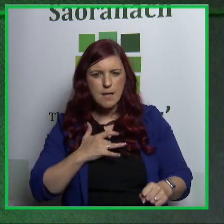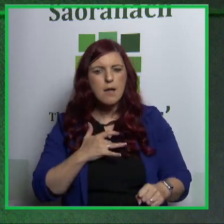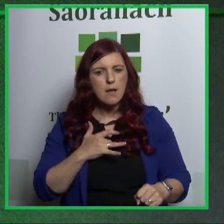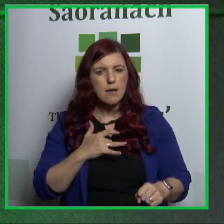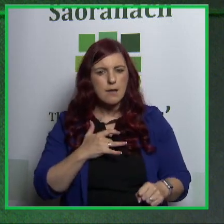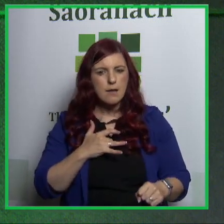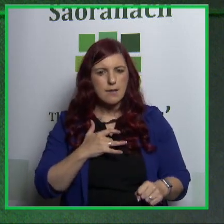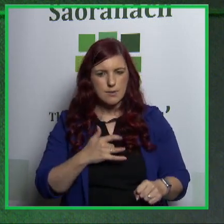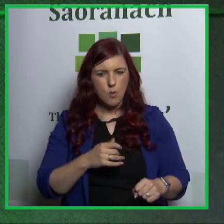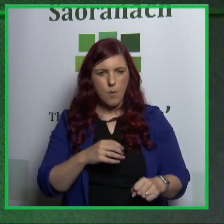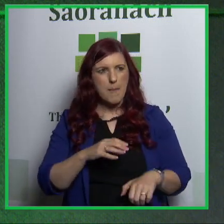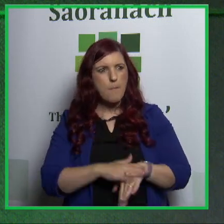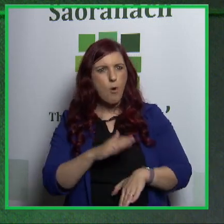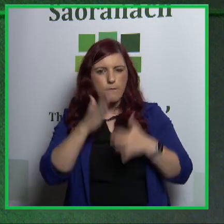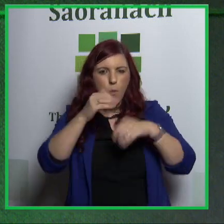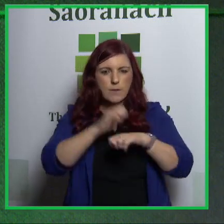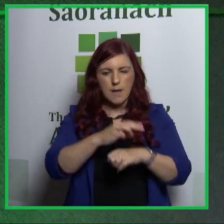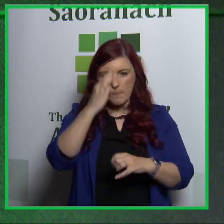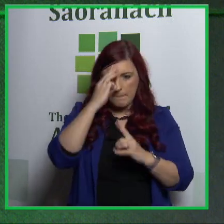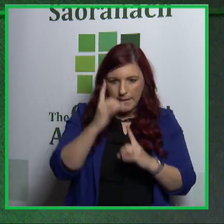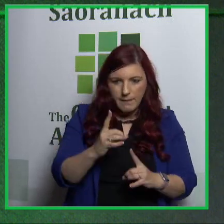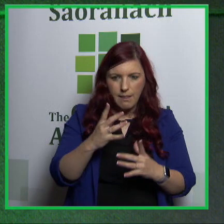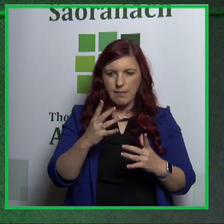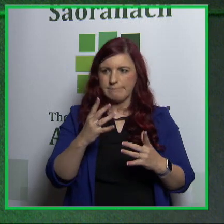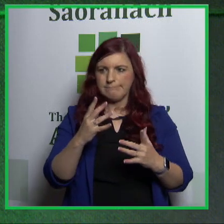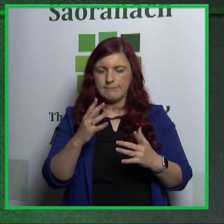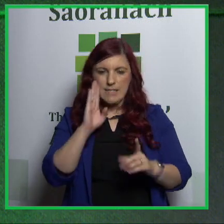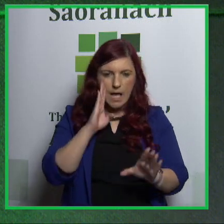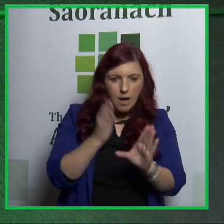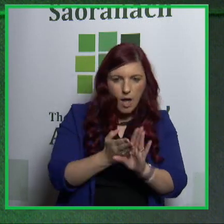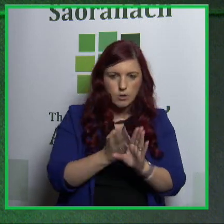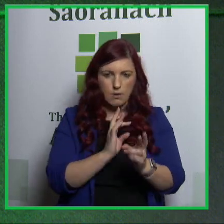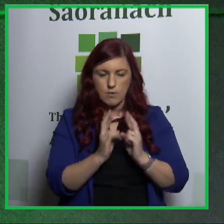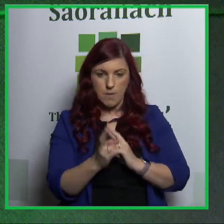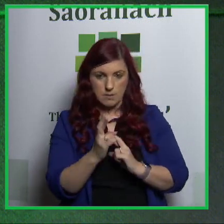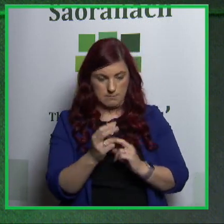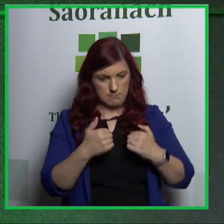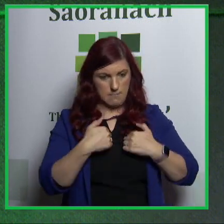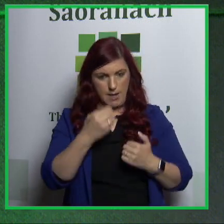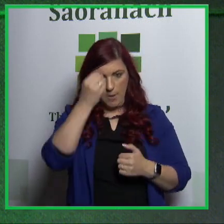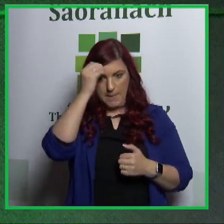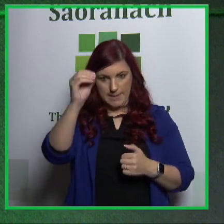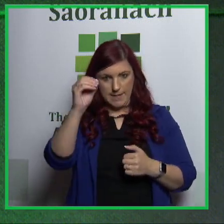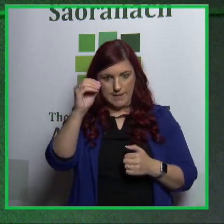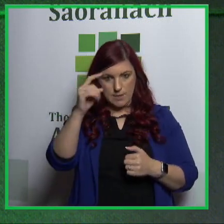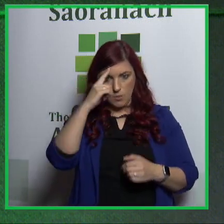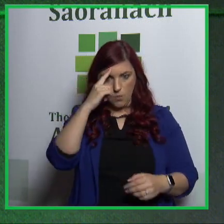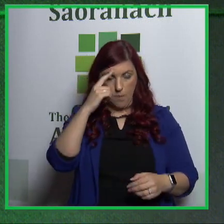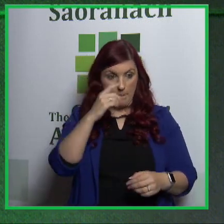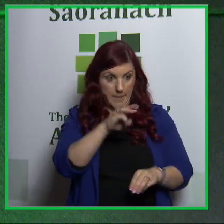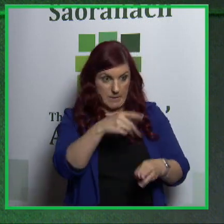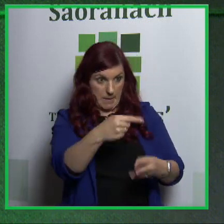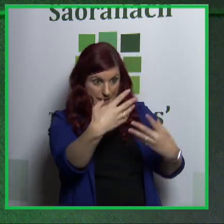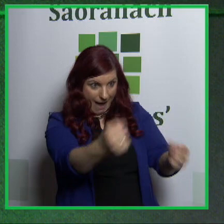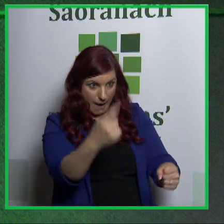more mental, psychological, because it's all a trauma response, you know, and I'd be of the opinion that we're traumatising traumatised people